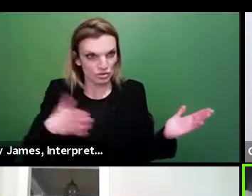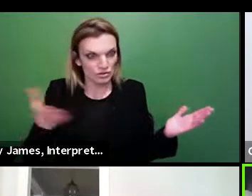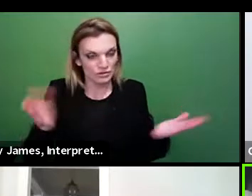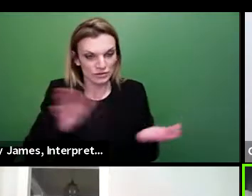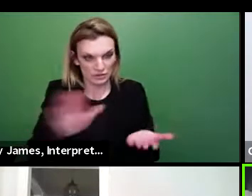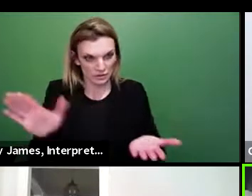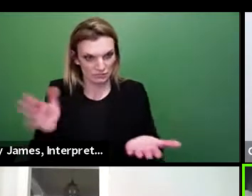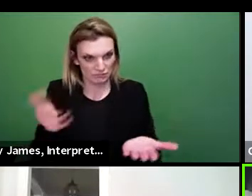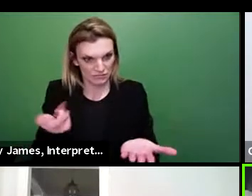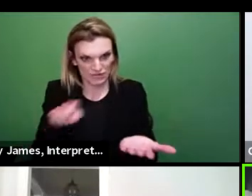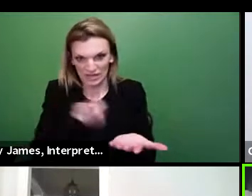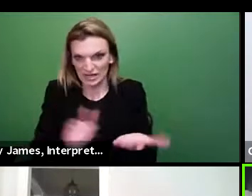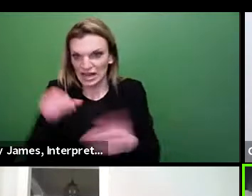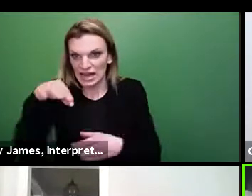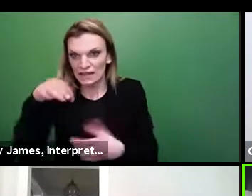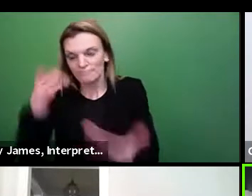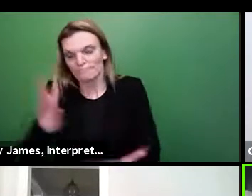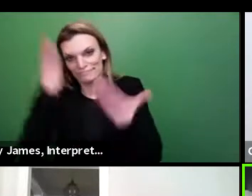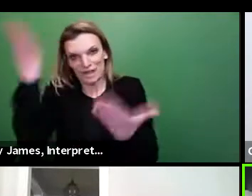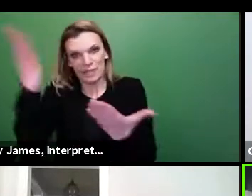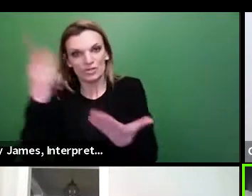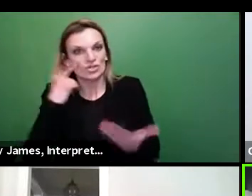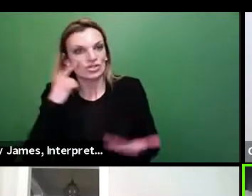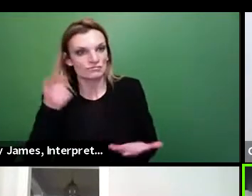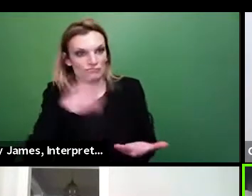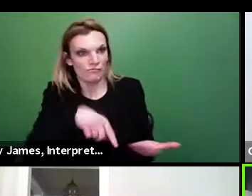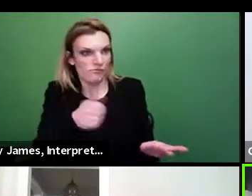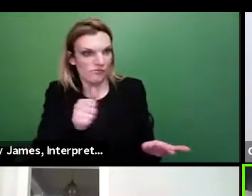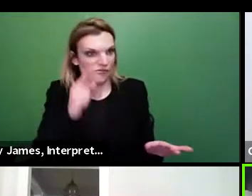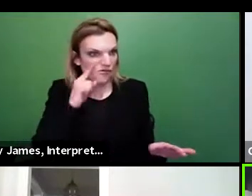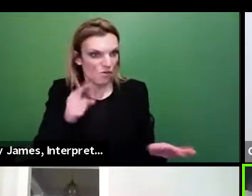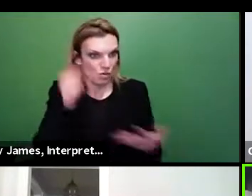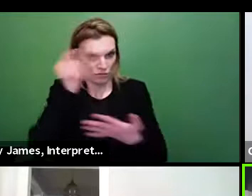to see if there are any nominations from the floor.